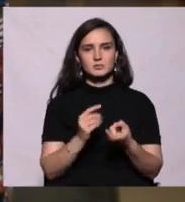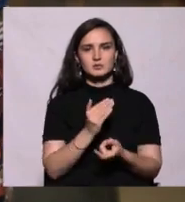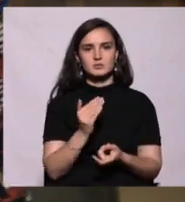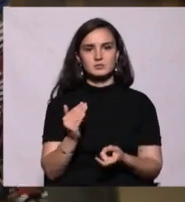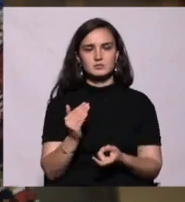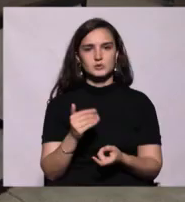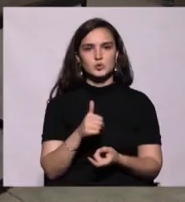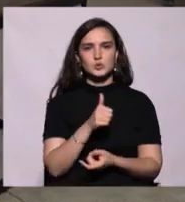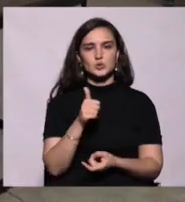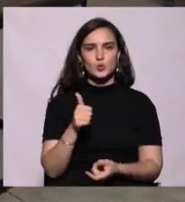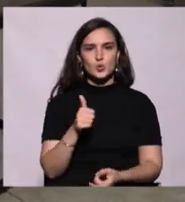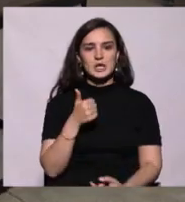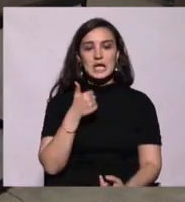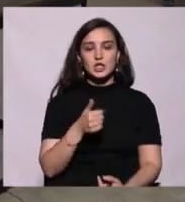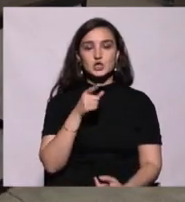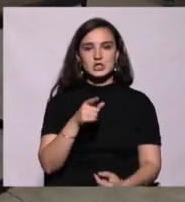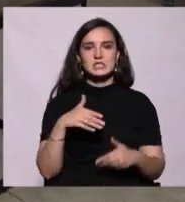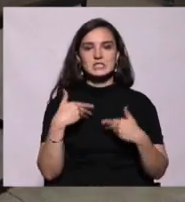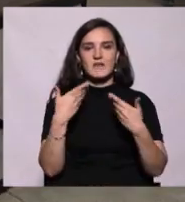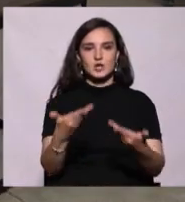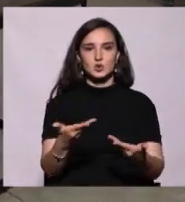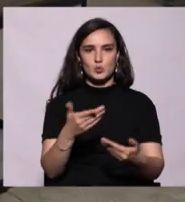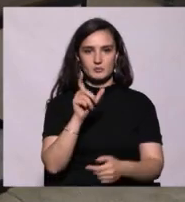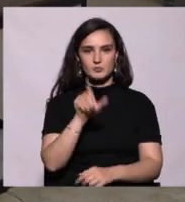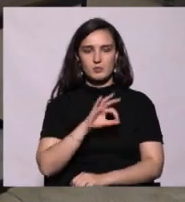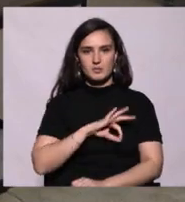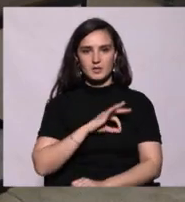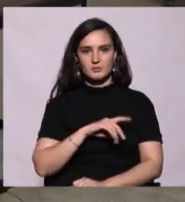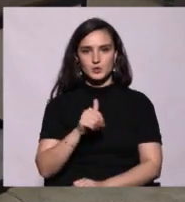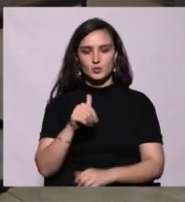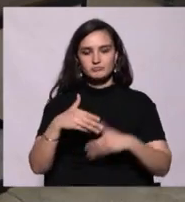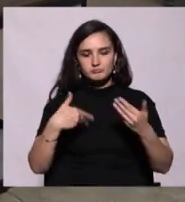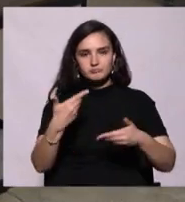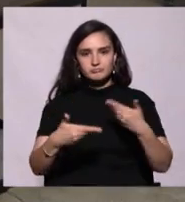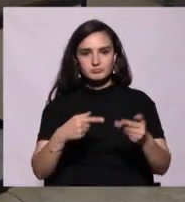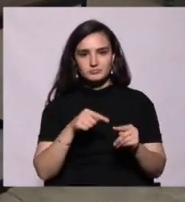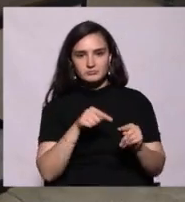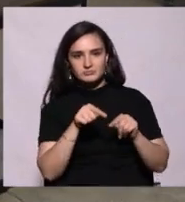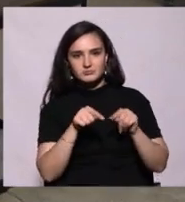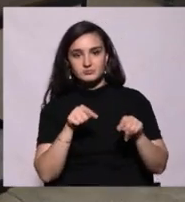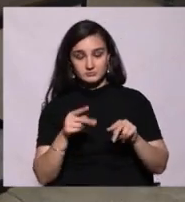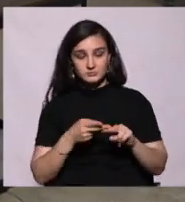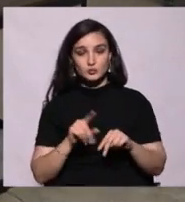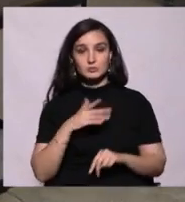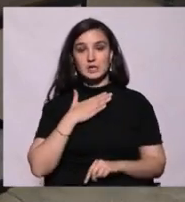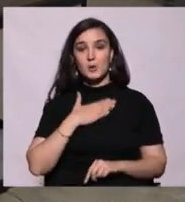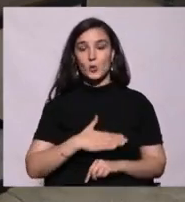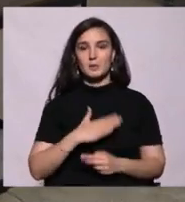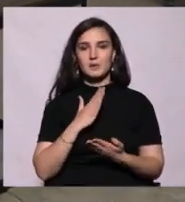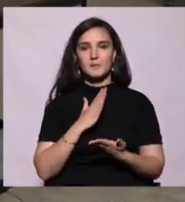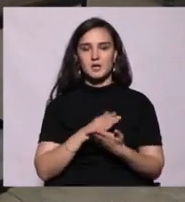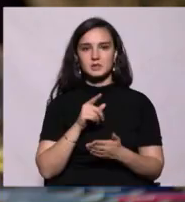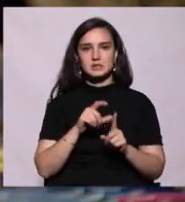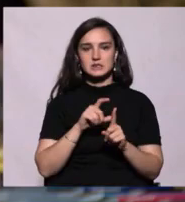to how well you serve to the customer. Exactly, Miss Sophie. Just because satisfactory is in